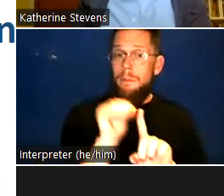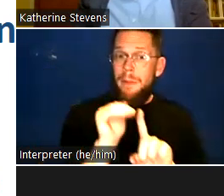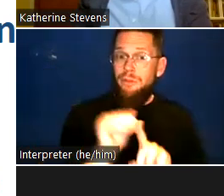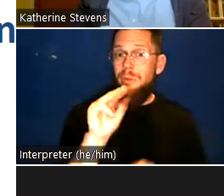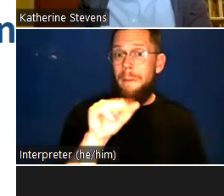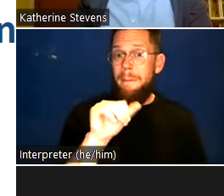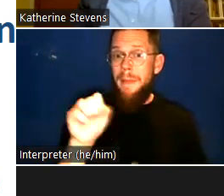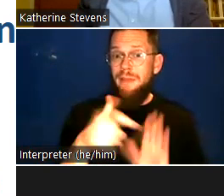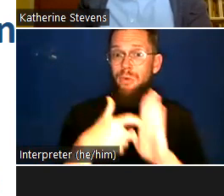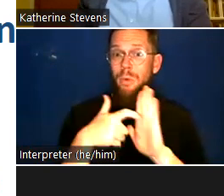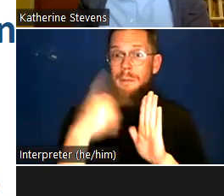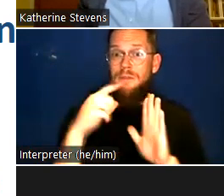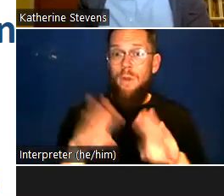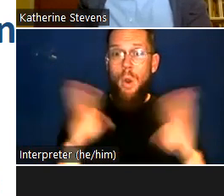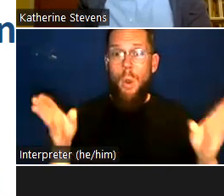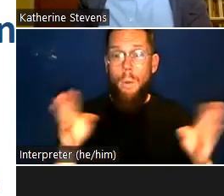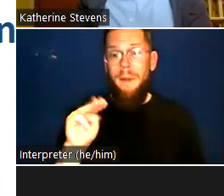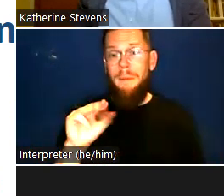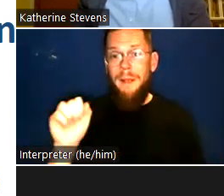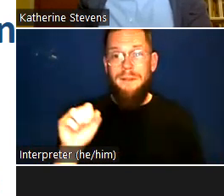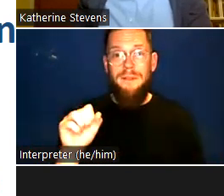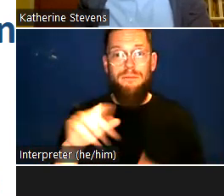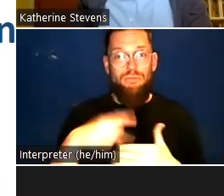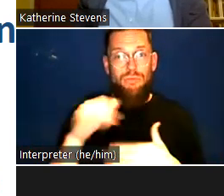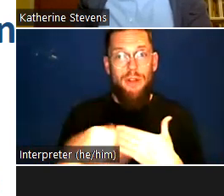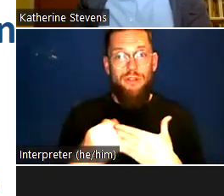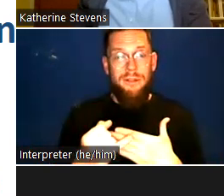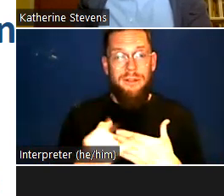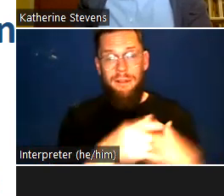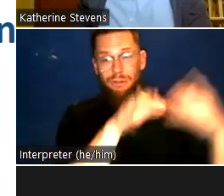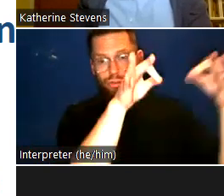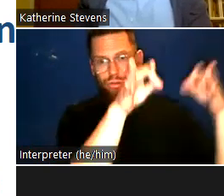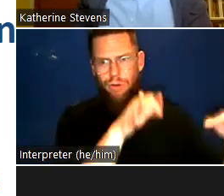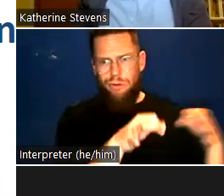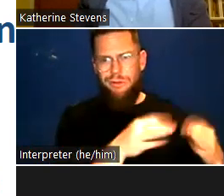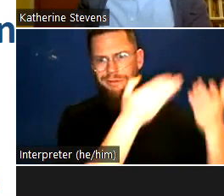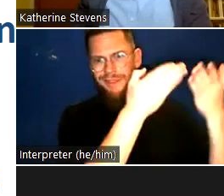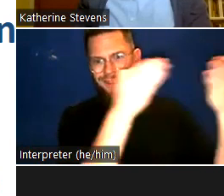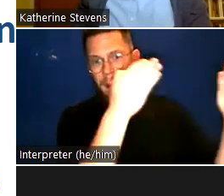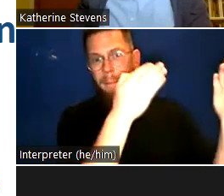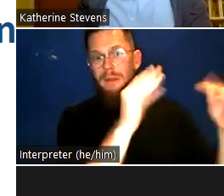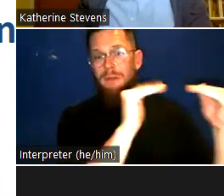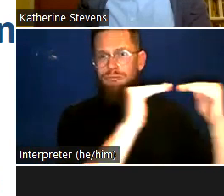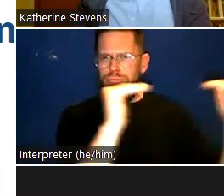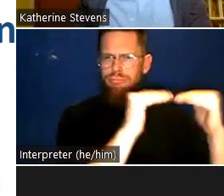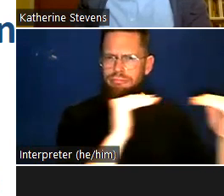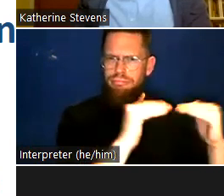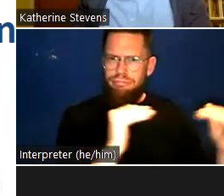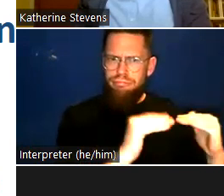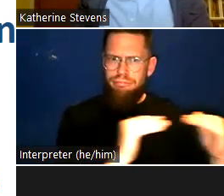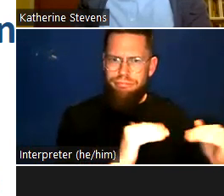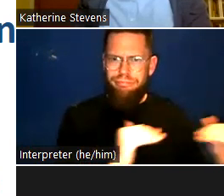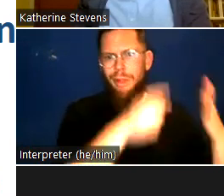for open track projects. Those are our instructions that are at the top. The rows are clearly the